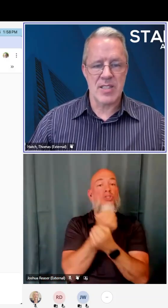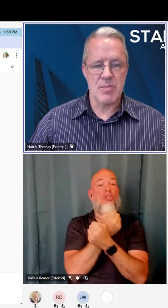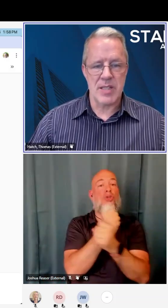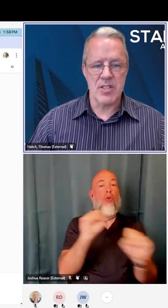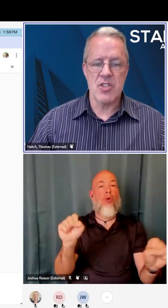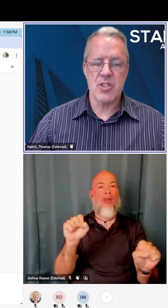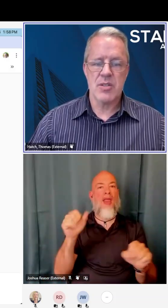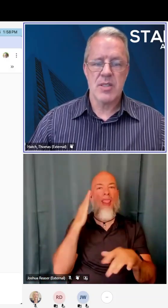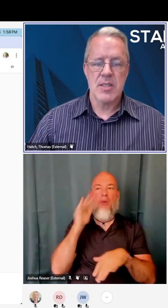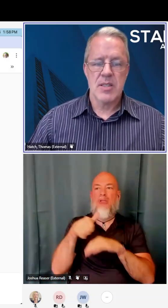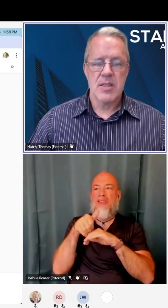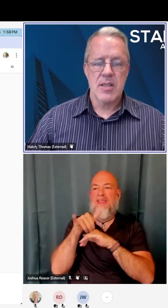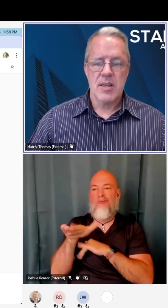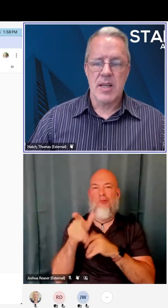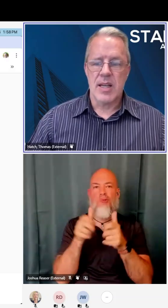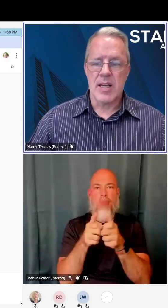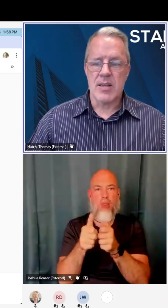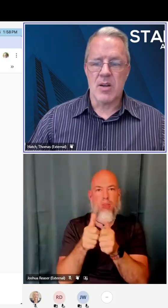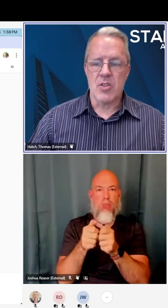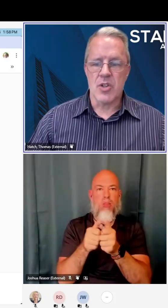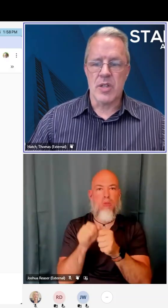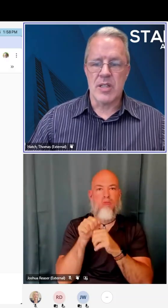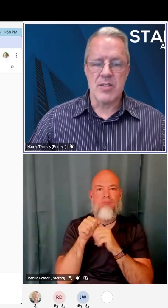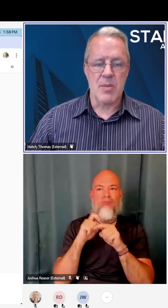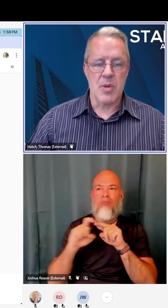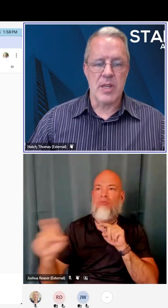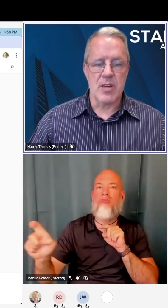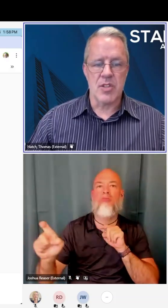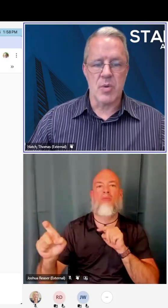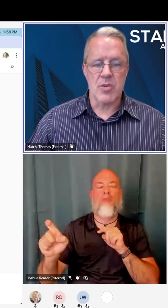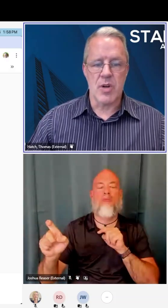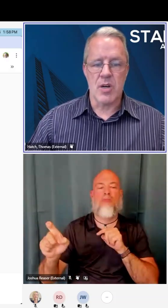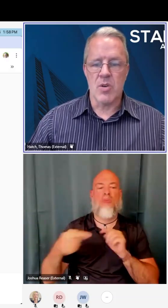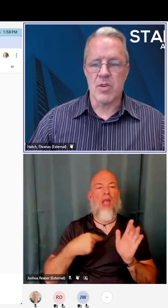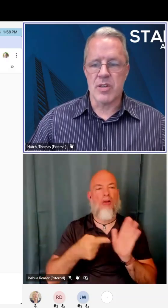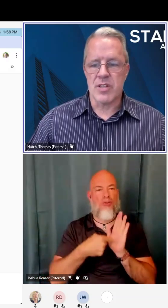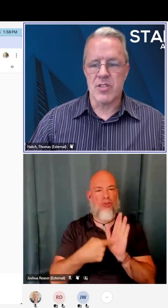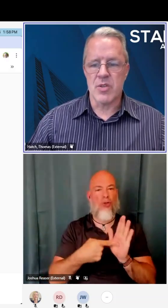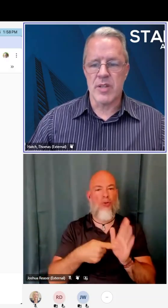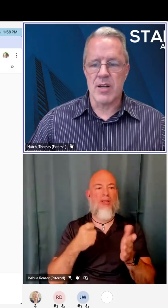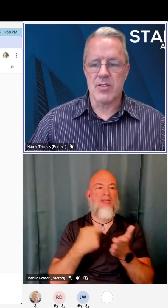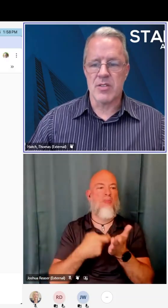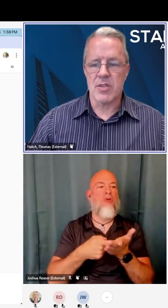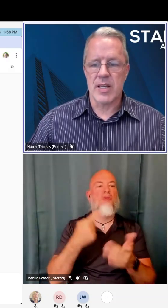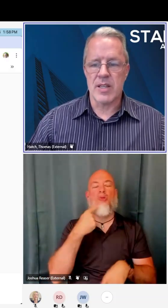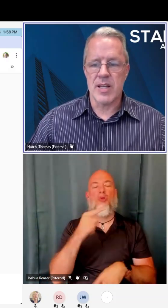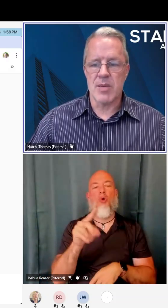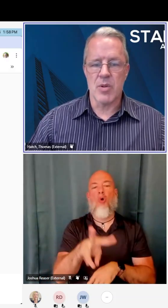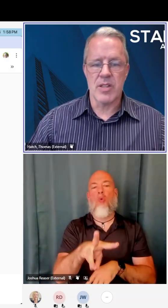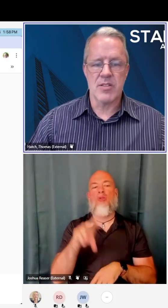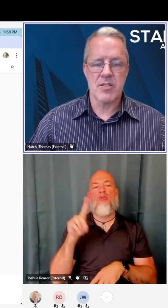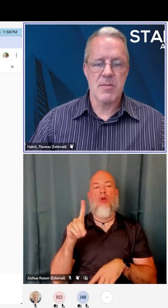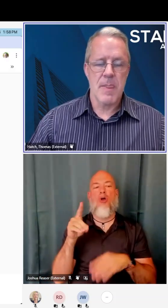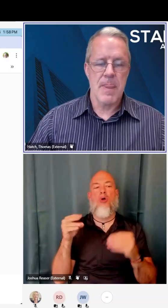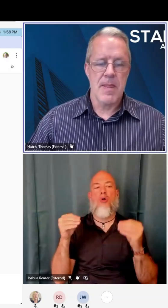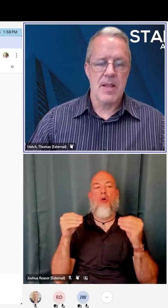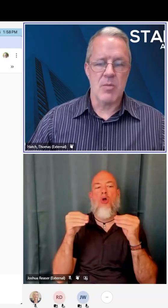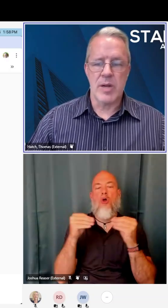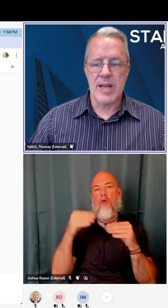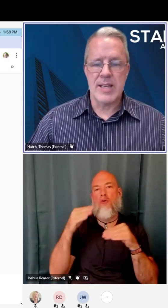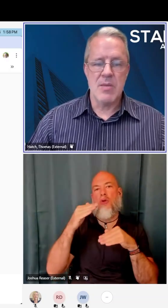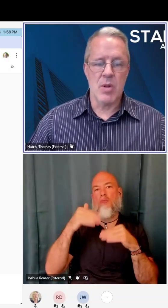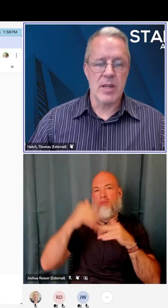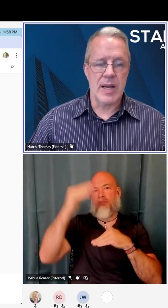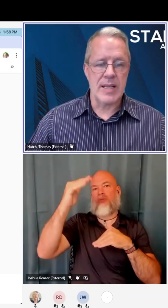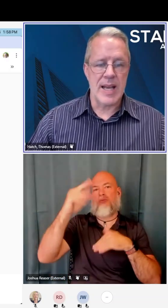you out a text message. And I'll show you an example here. So withdraw over, it says 2,000. So I can enable this.